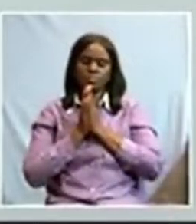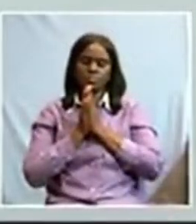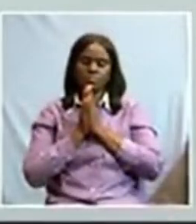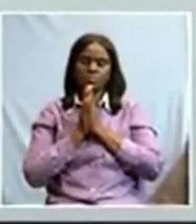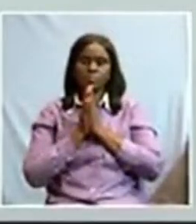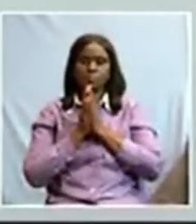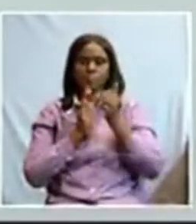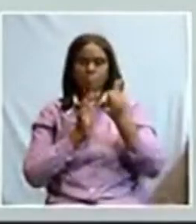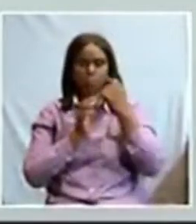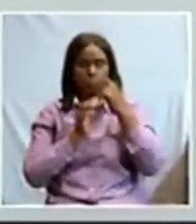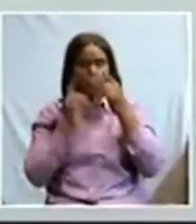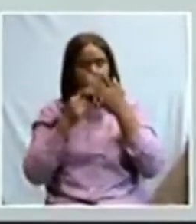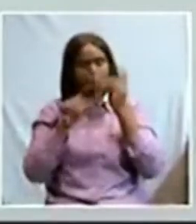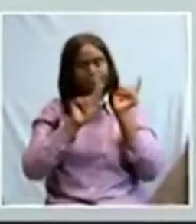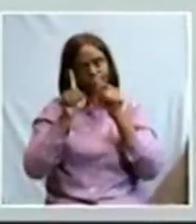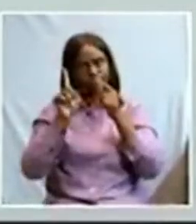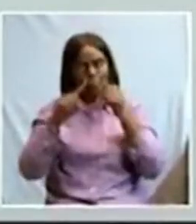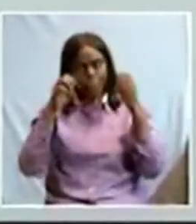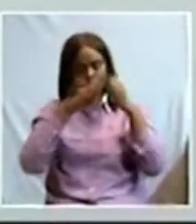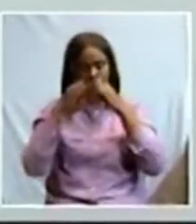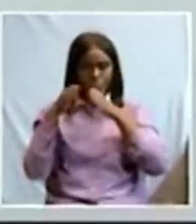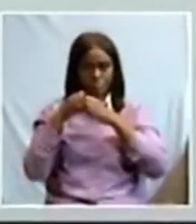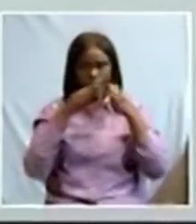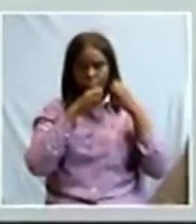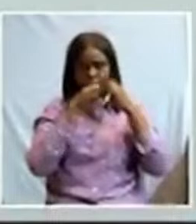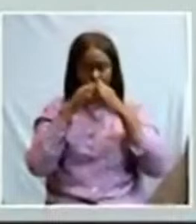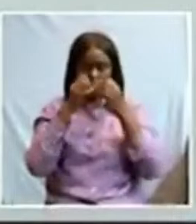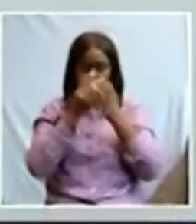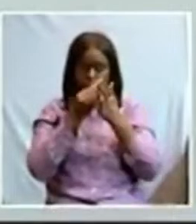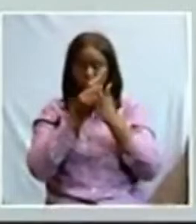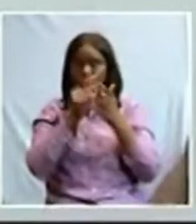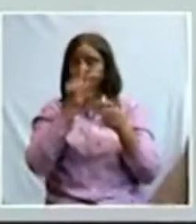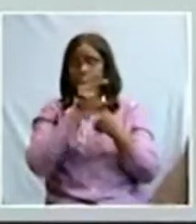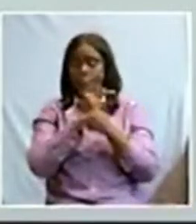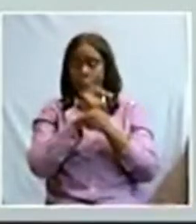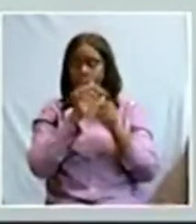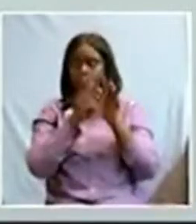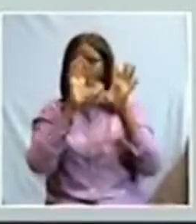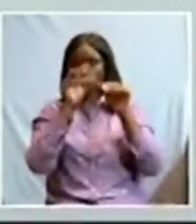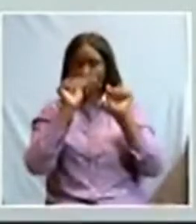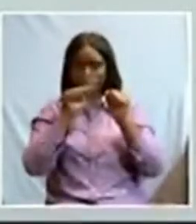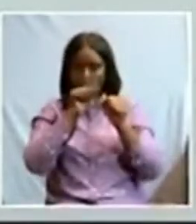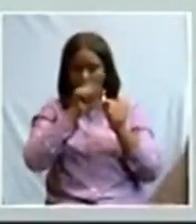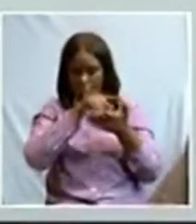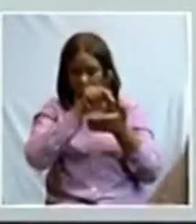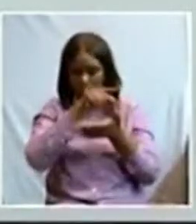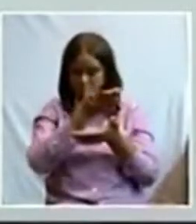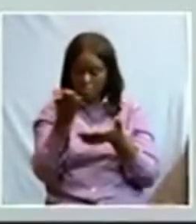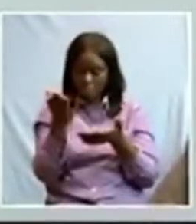You are the ones who took to the bank. Bank, the money you are keeping in our accounts, can you pay this?